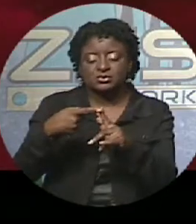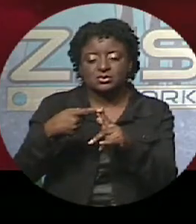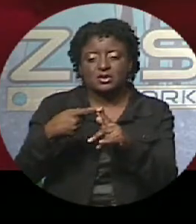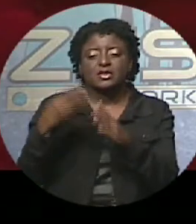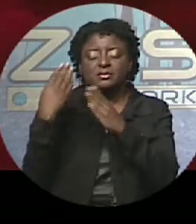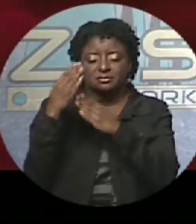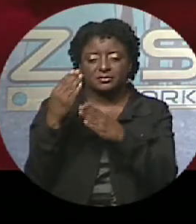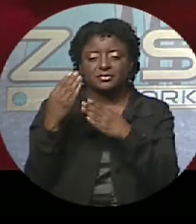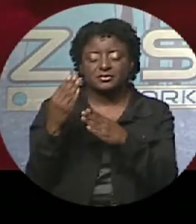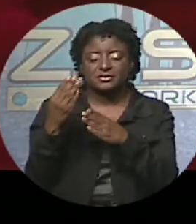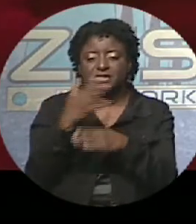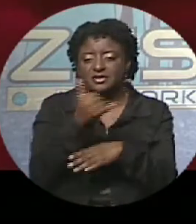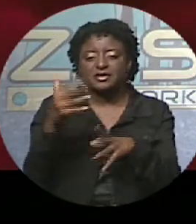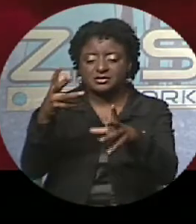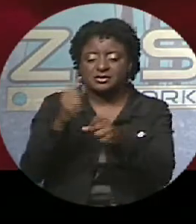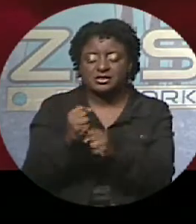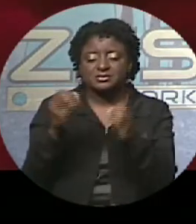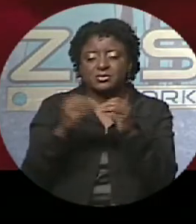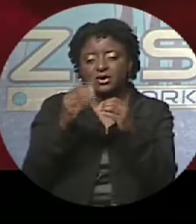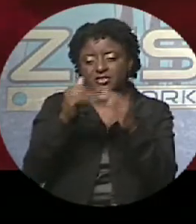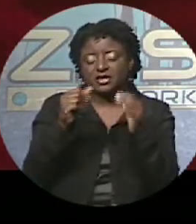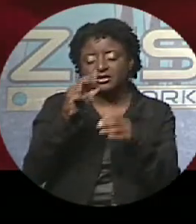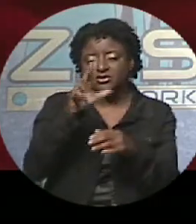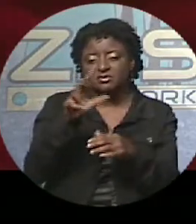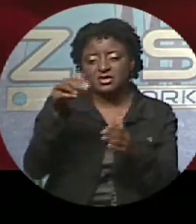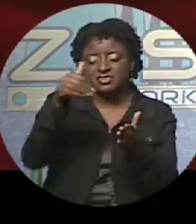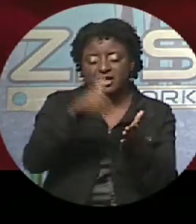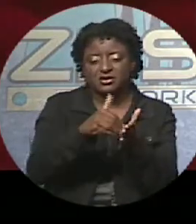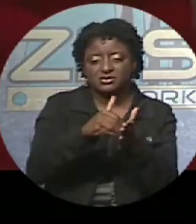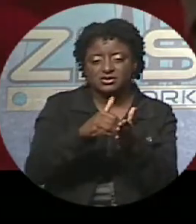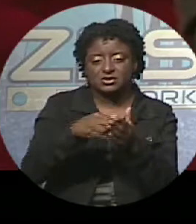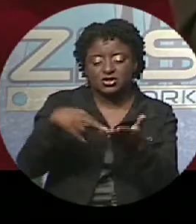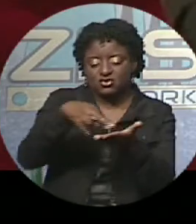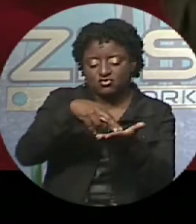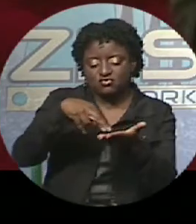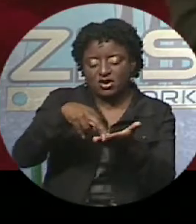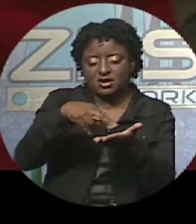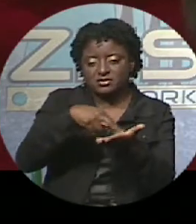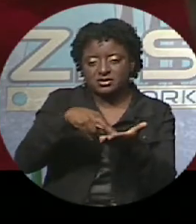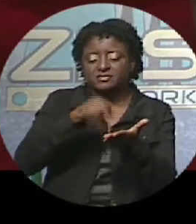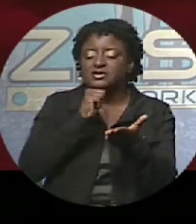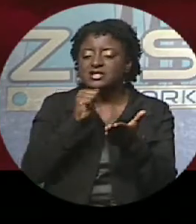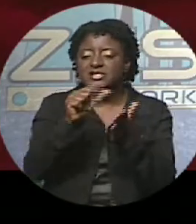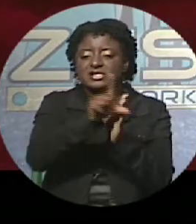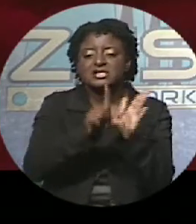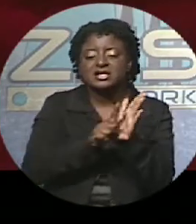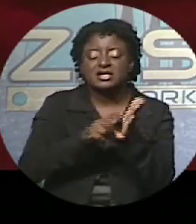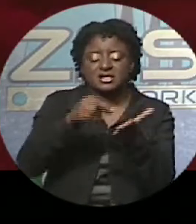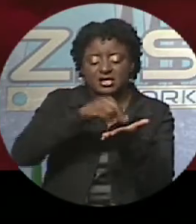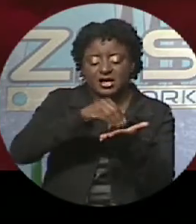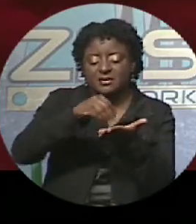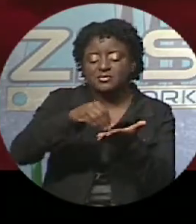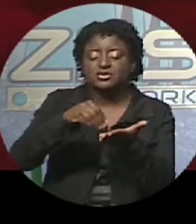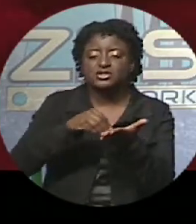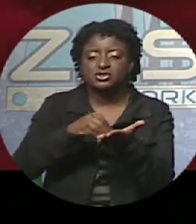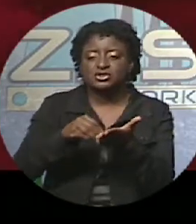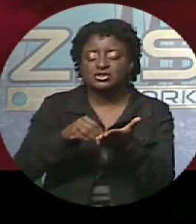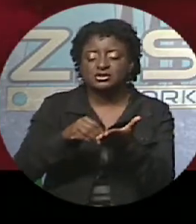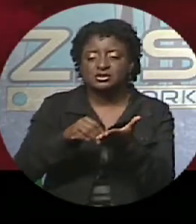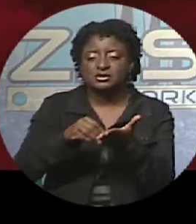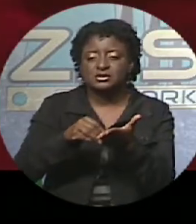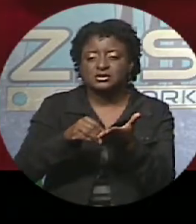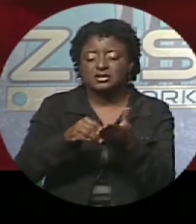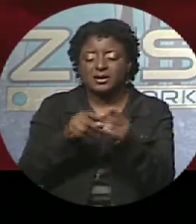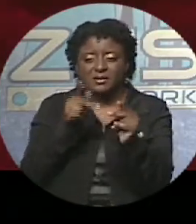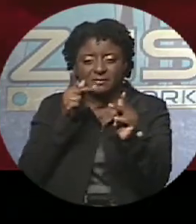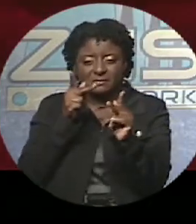have seized more than 3,000 rounds of illegal ammunition. 3,000. Madam President, I'm talking about armor-piercing bullets.